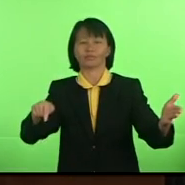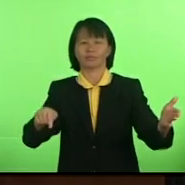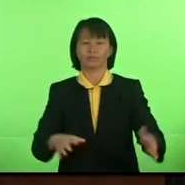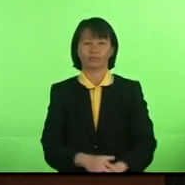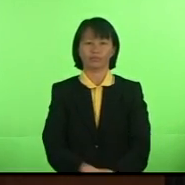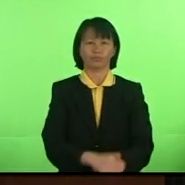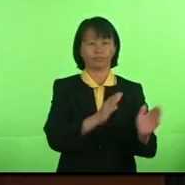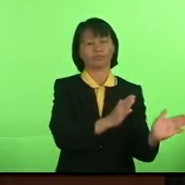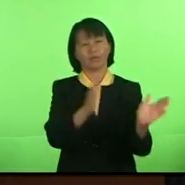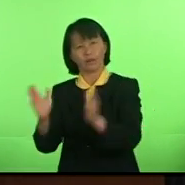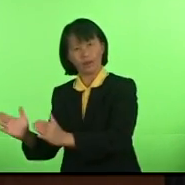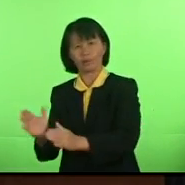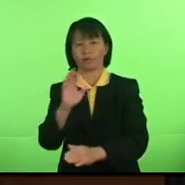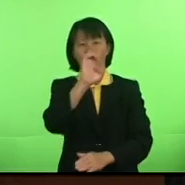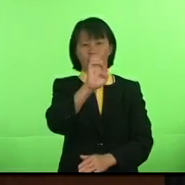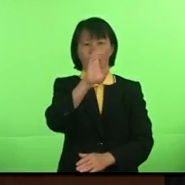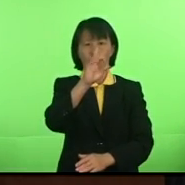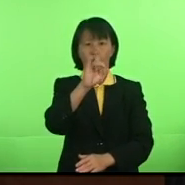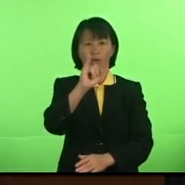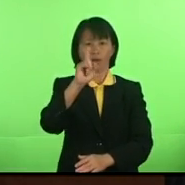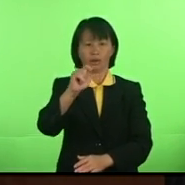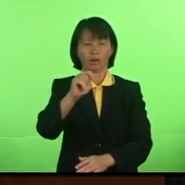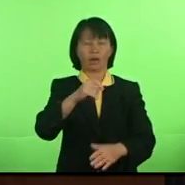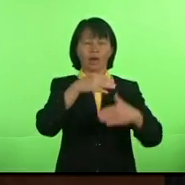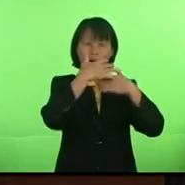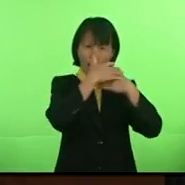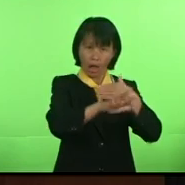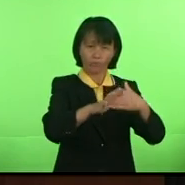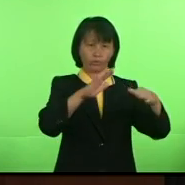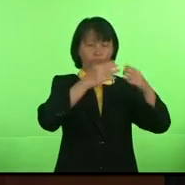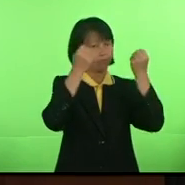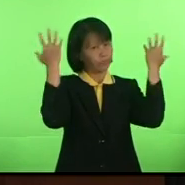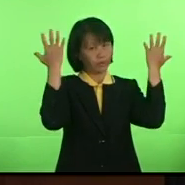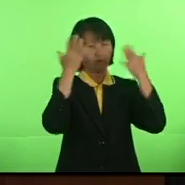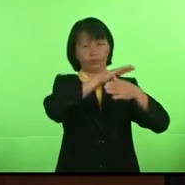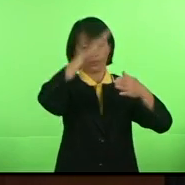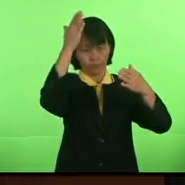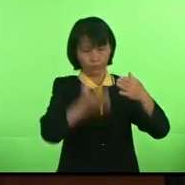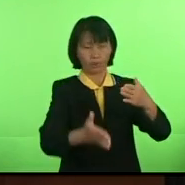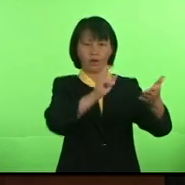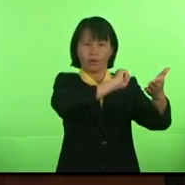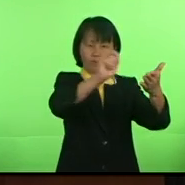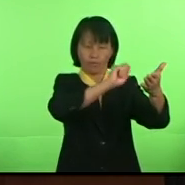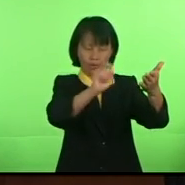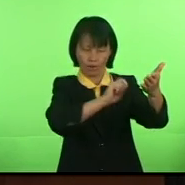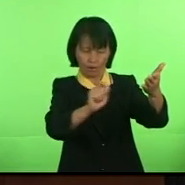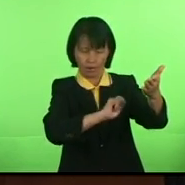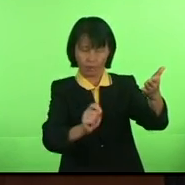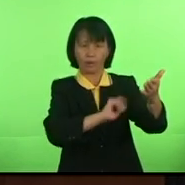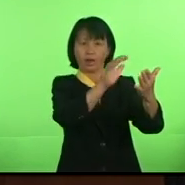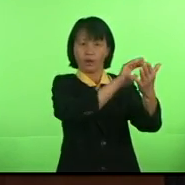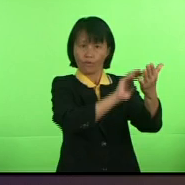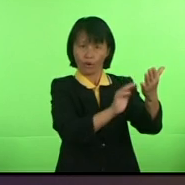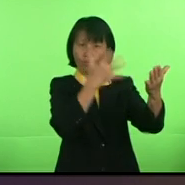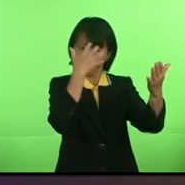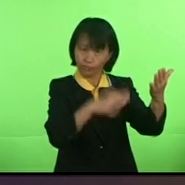Next will be the editing stage. After you have finished writing your essay, Yeah, after you have finished writing the essay draft,